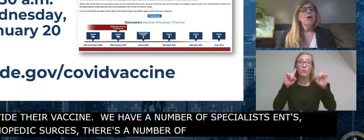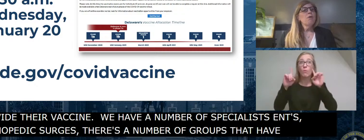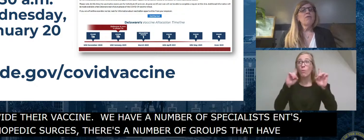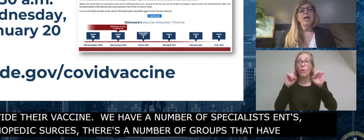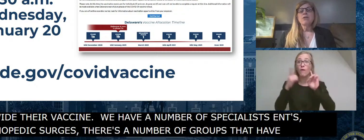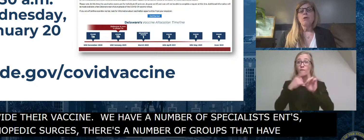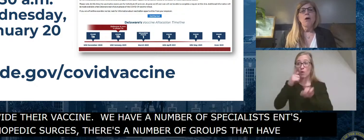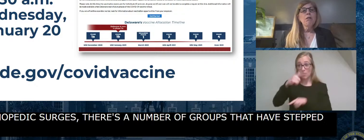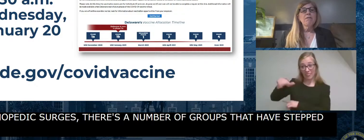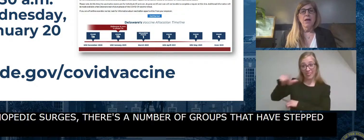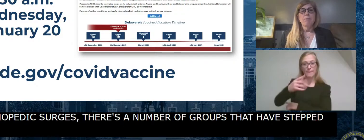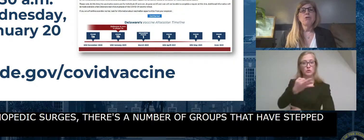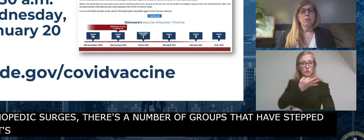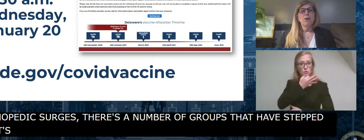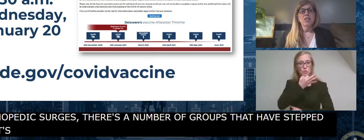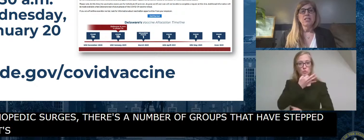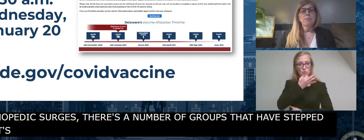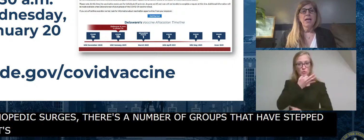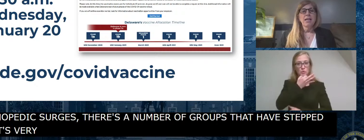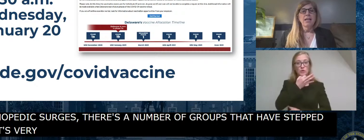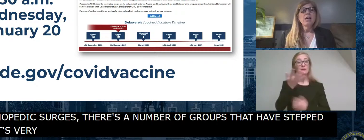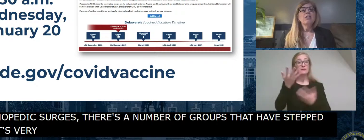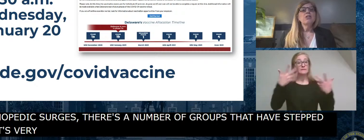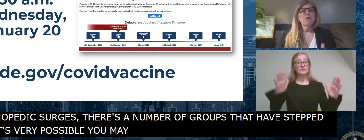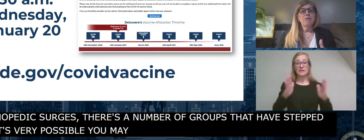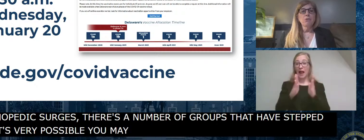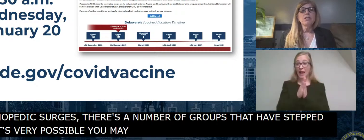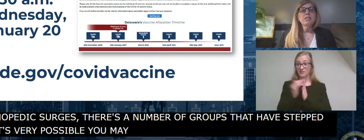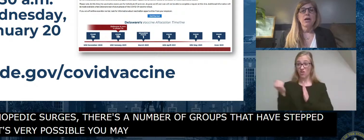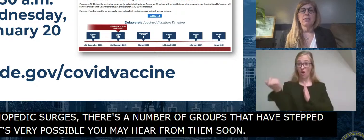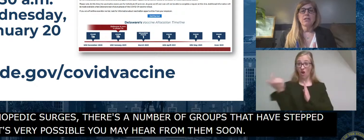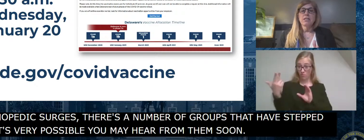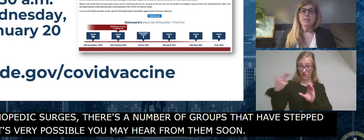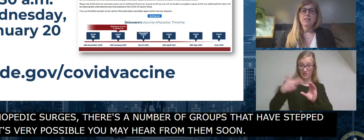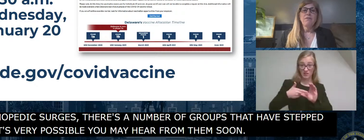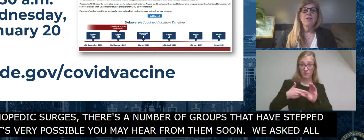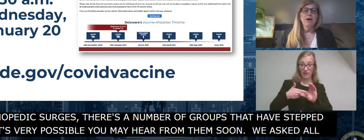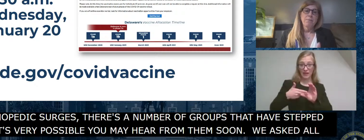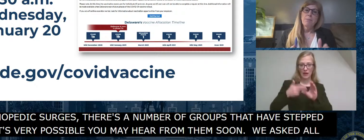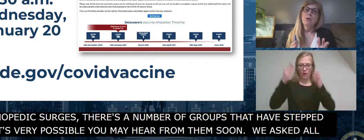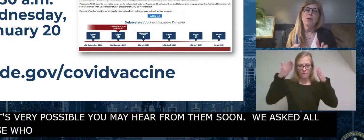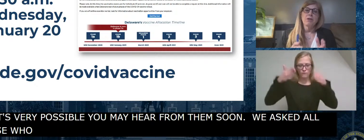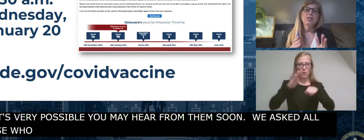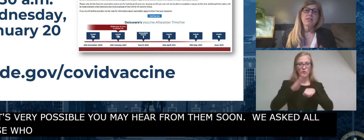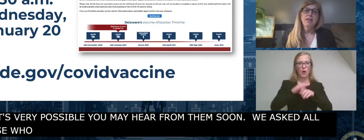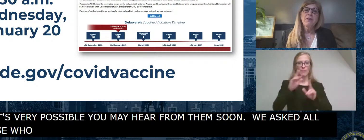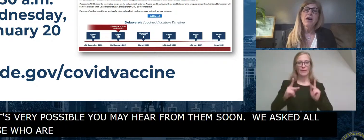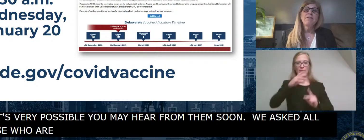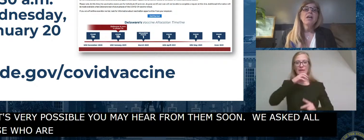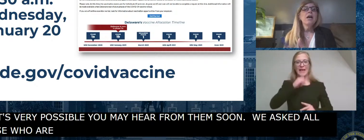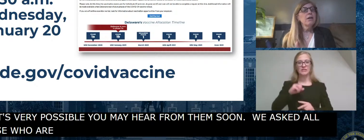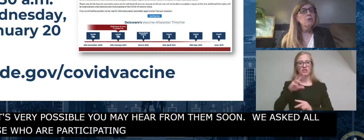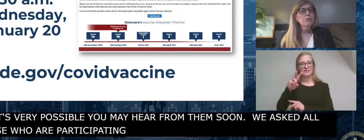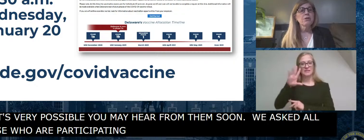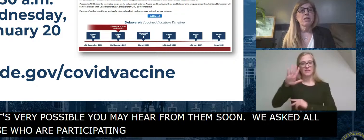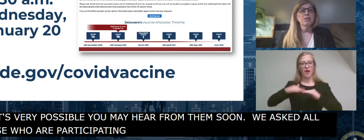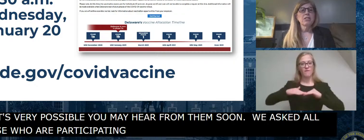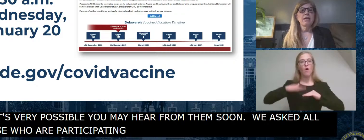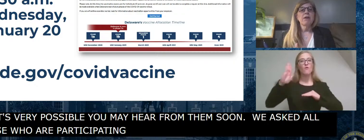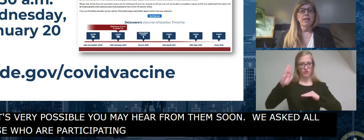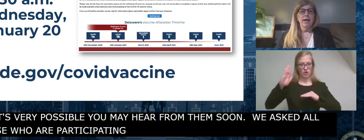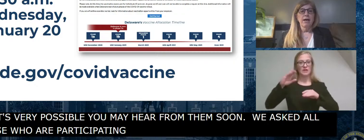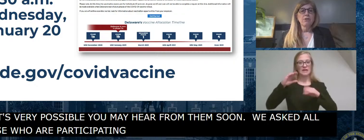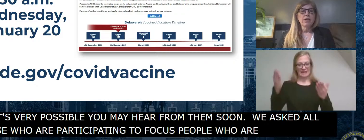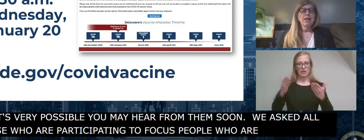soon. We've asked all of them who are participating to focus on people who are 65 and older in our